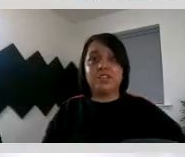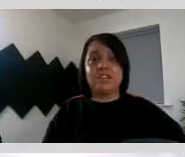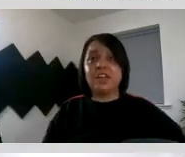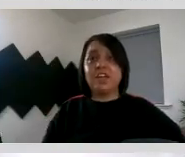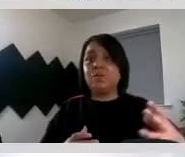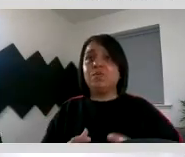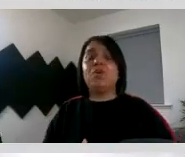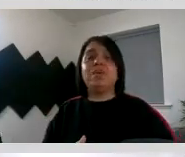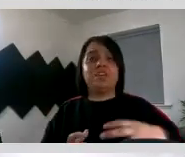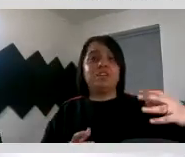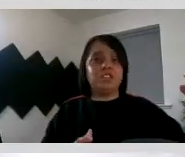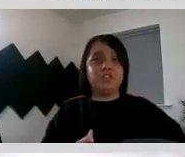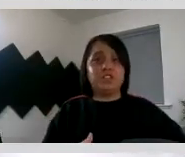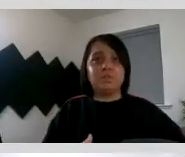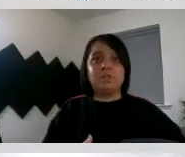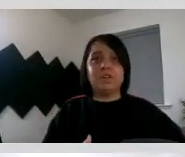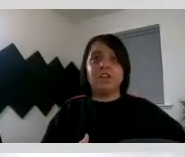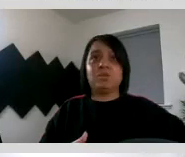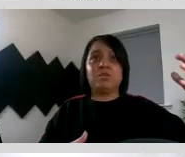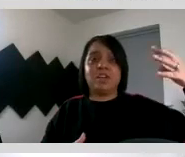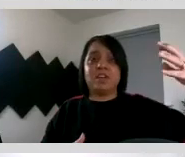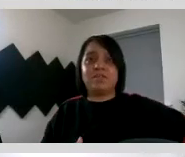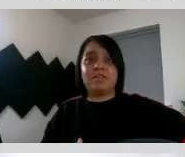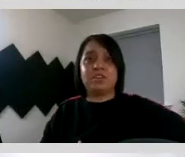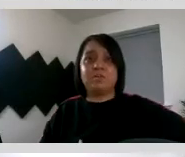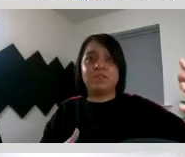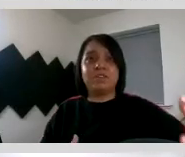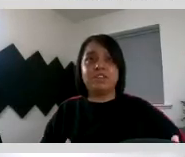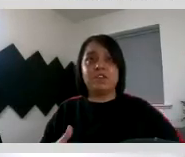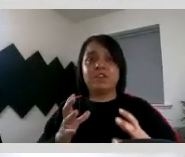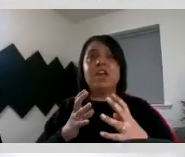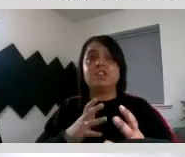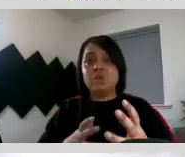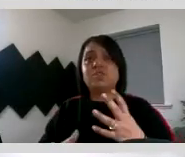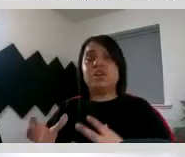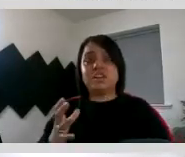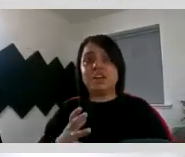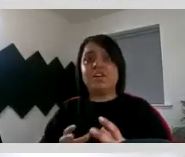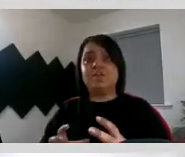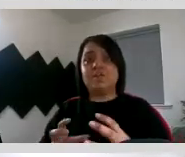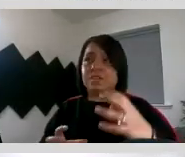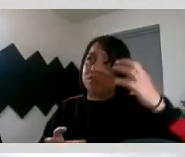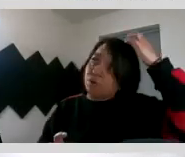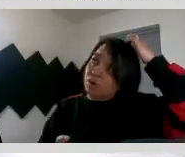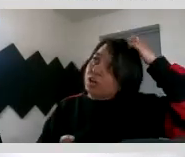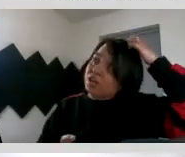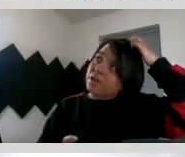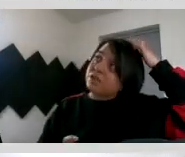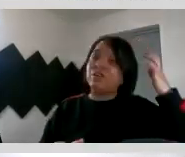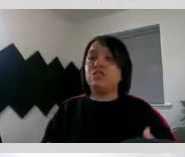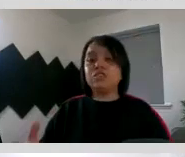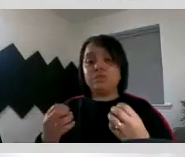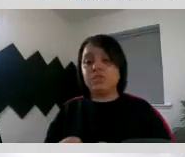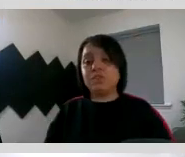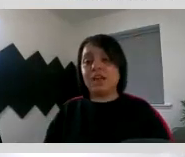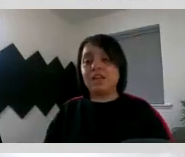in it. You would know where the Nigerian shops are, like, or the South African shops, South Indian shops. So you will start to get a vibe of it. So it's best when you do